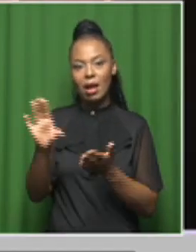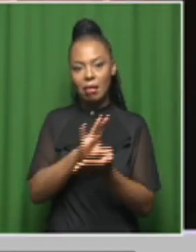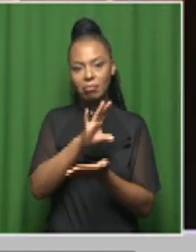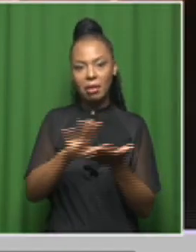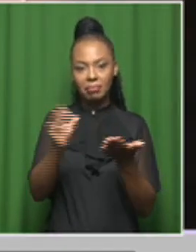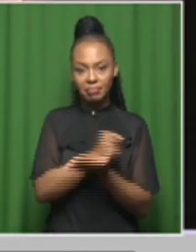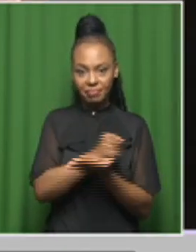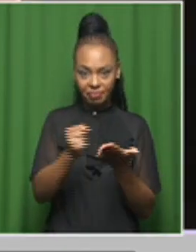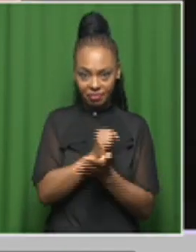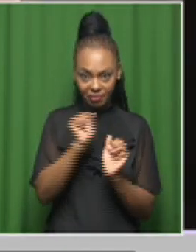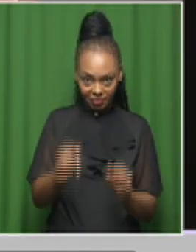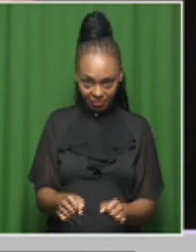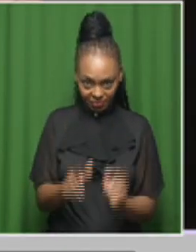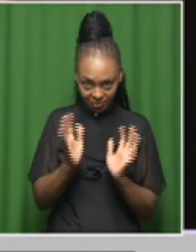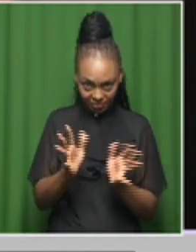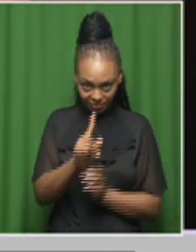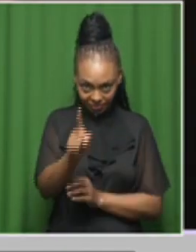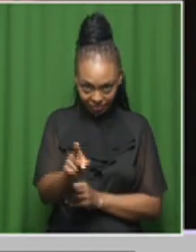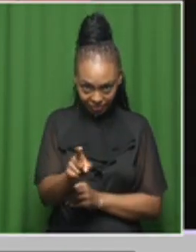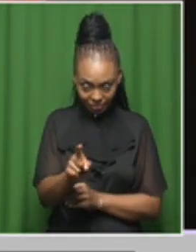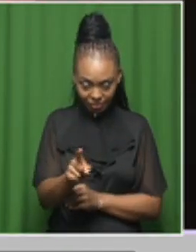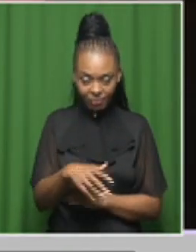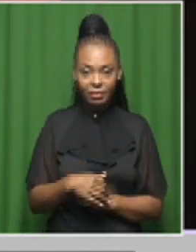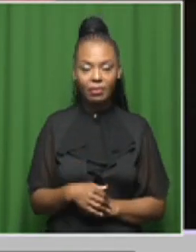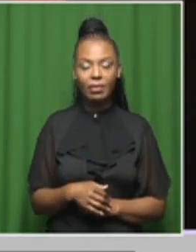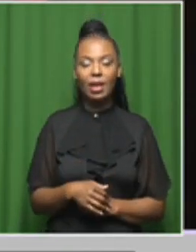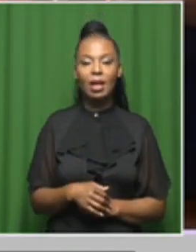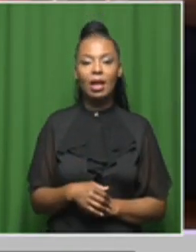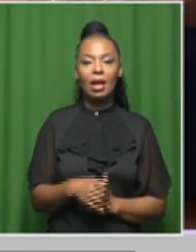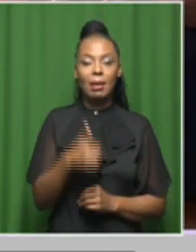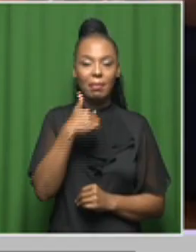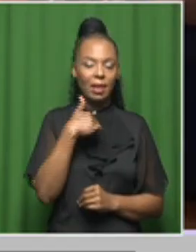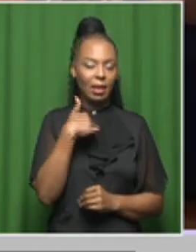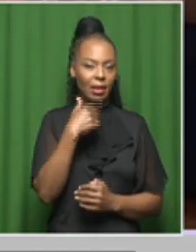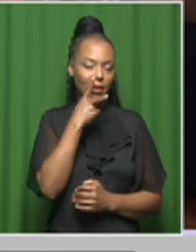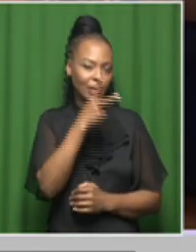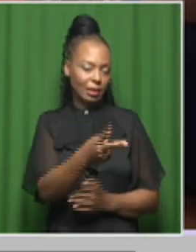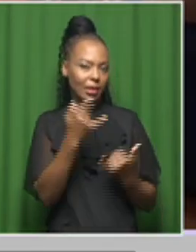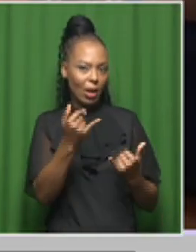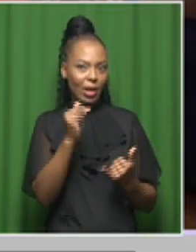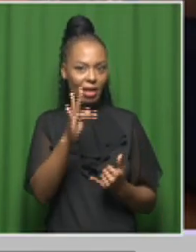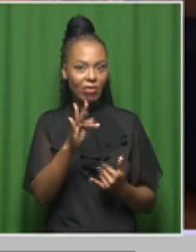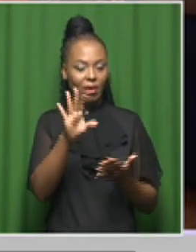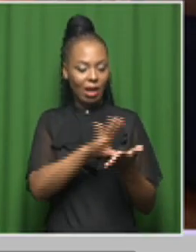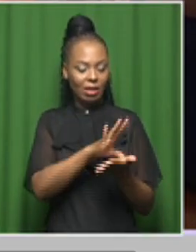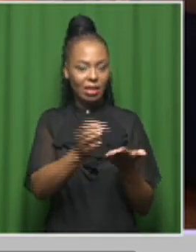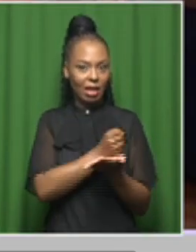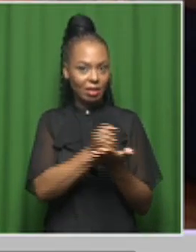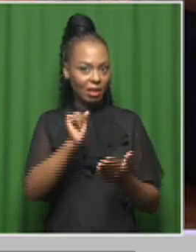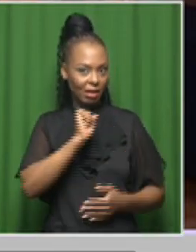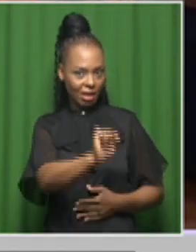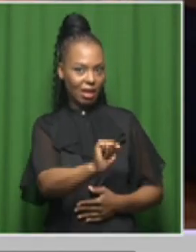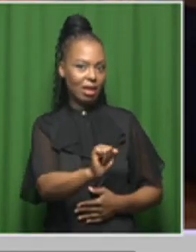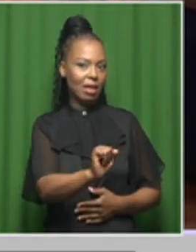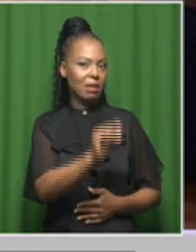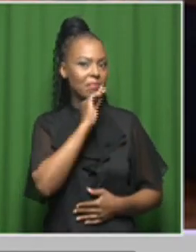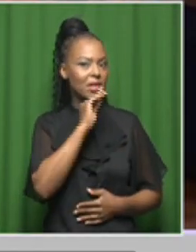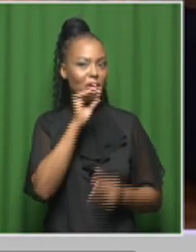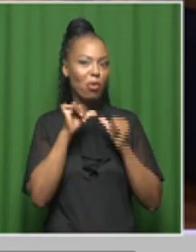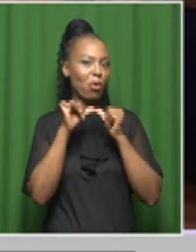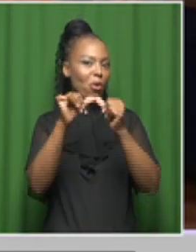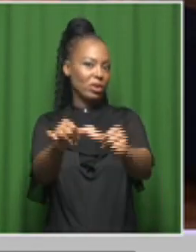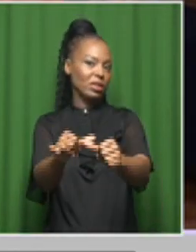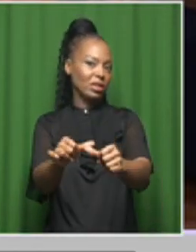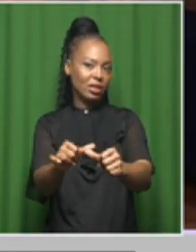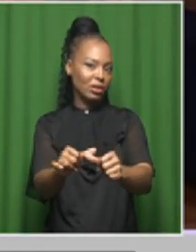been deregistered. So I imagine if you've been deregistered, you cannot continue